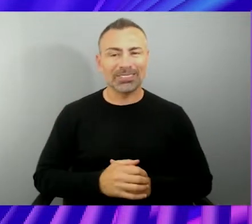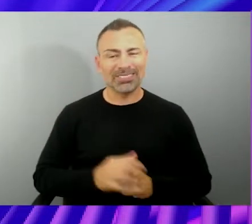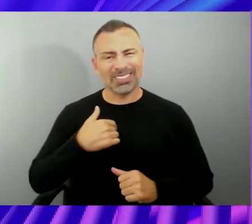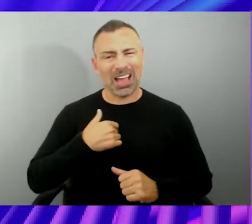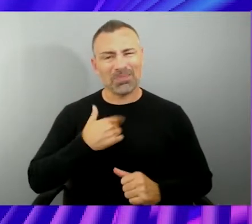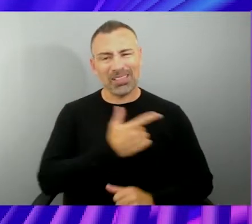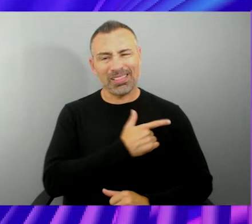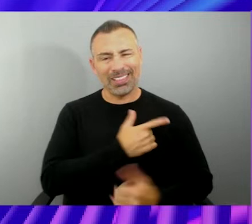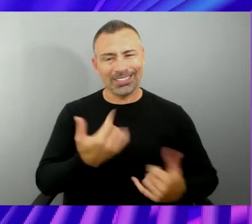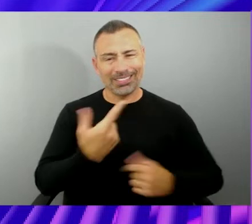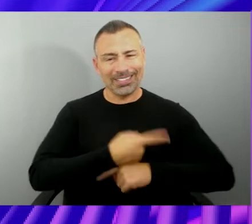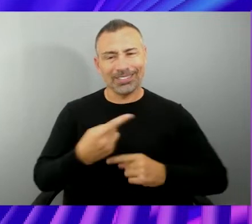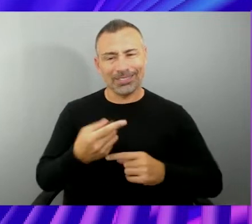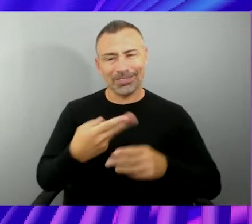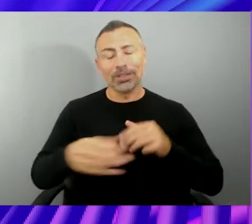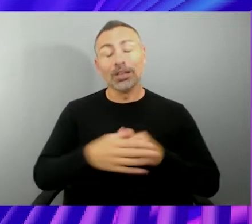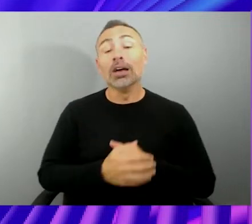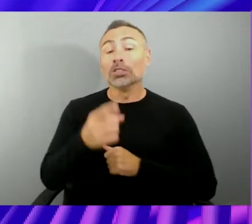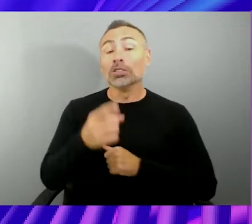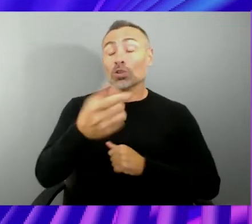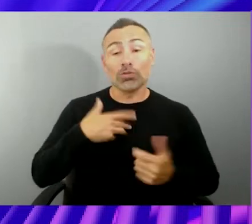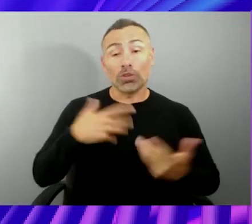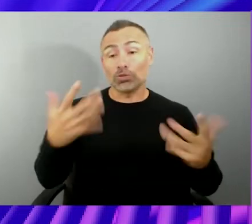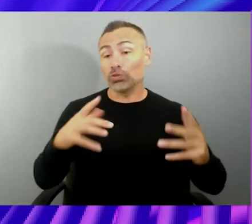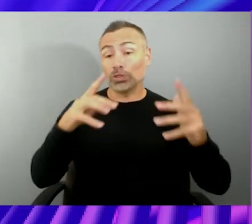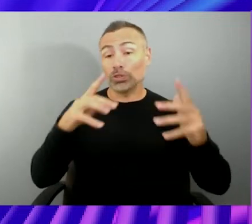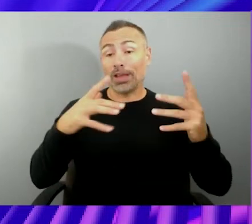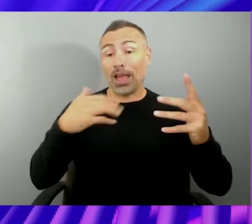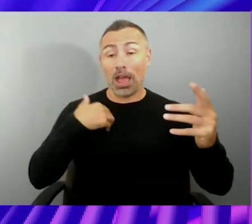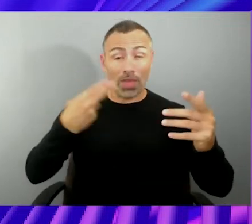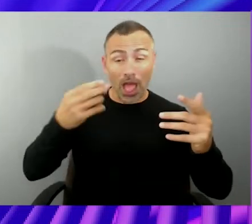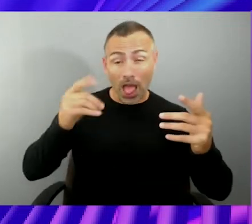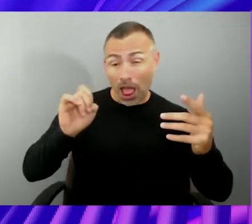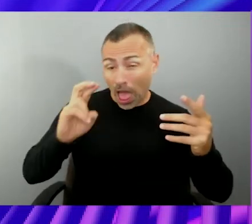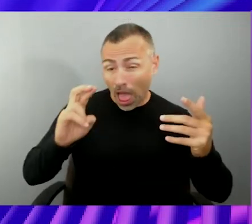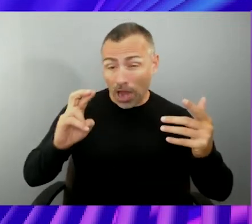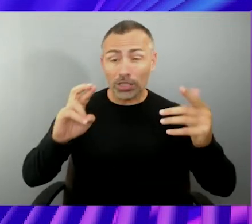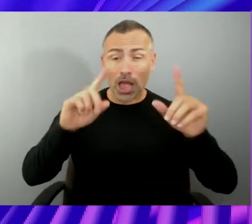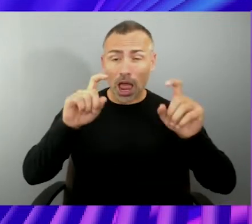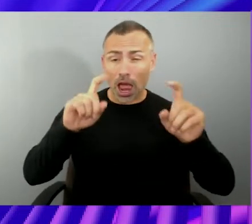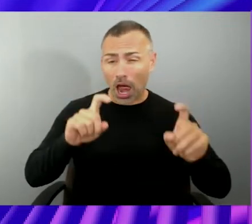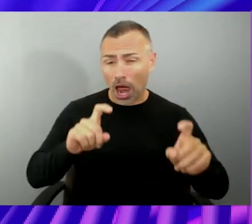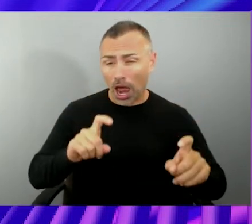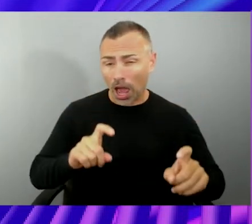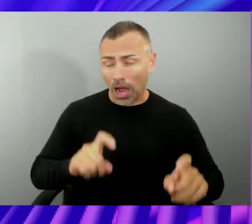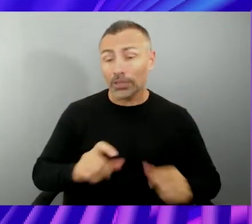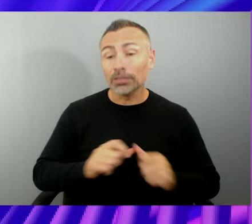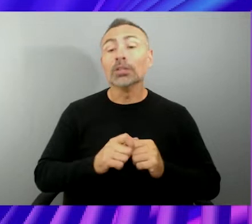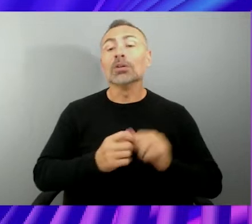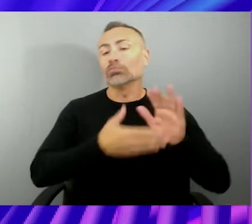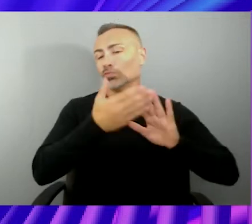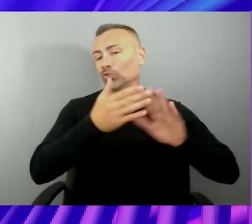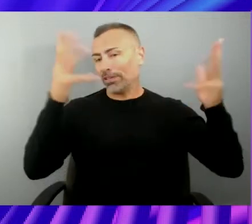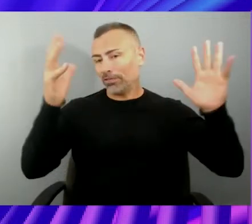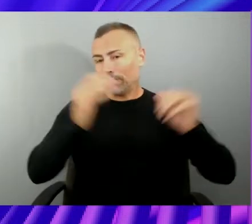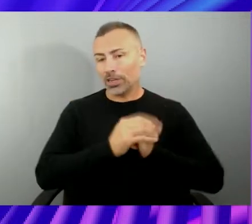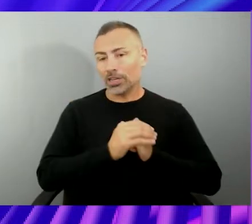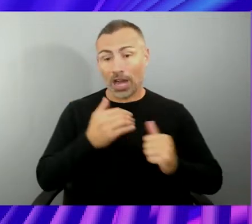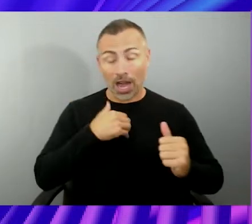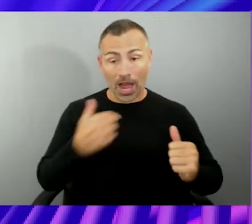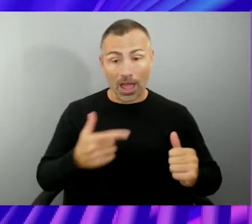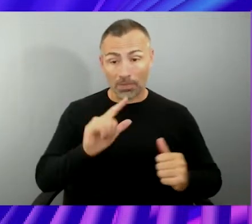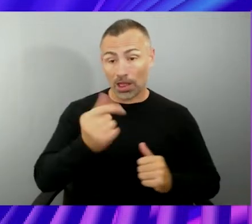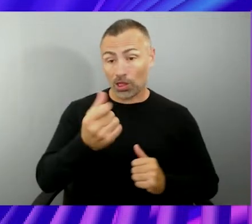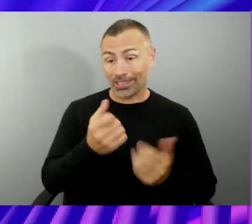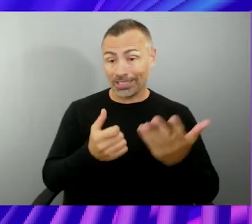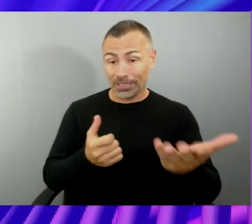see already, I've already run this query. So I have my bucket logs right here. And then if I want to test to make sure that it's working correctly, I'm just going to hit that